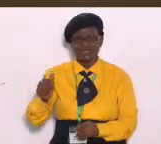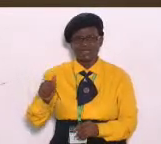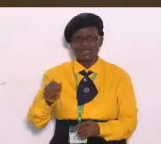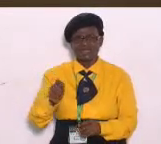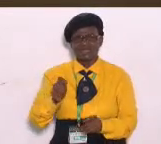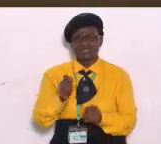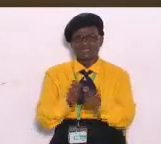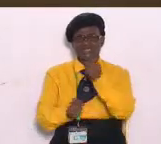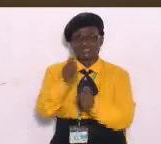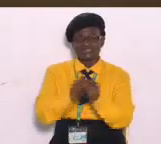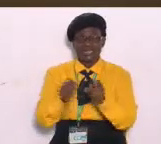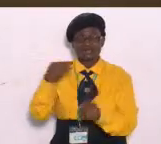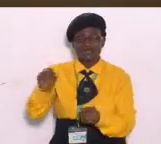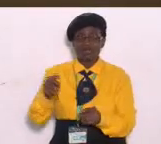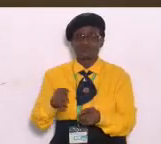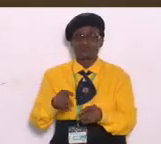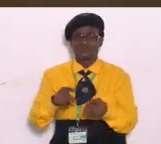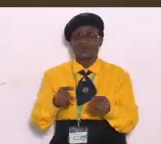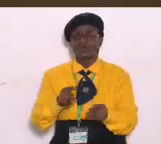it.